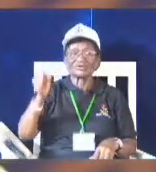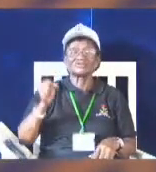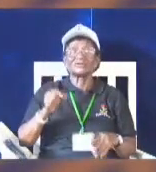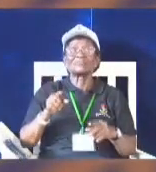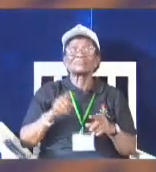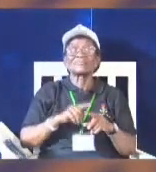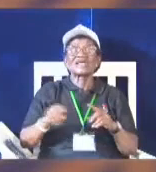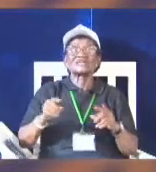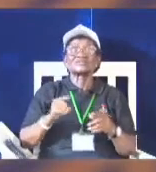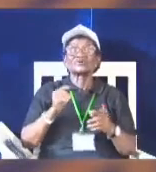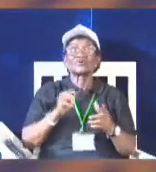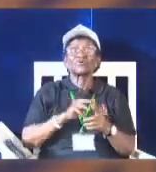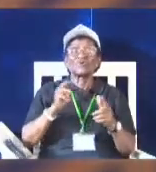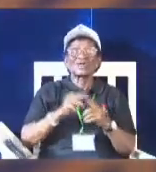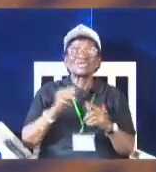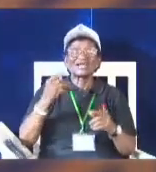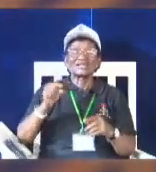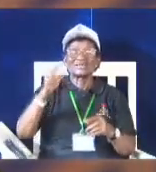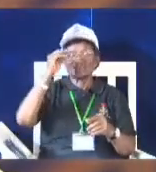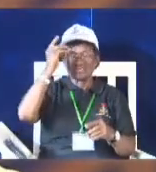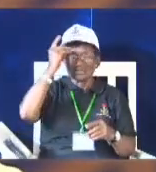But whether the demons are